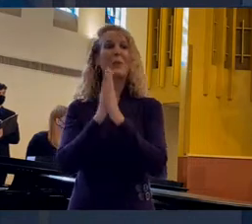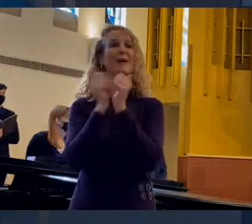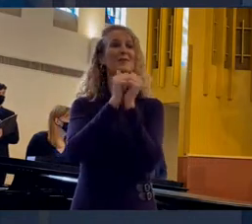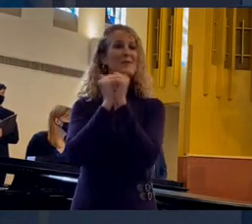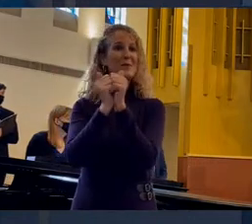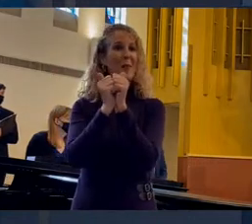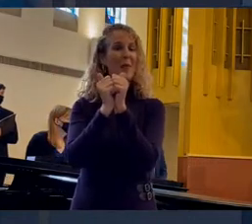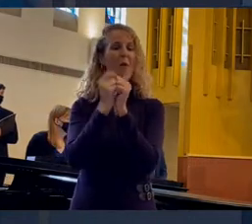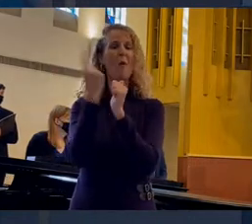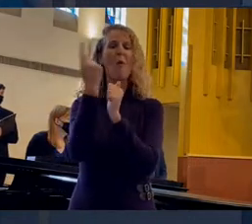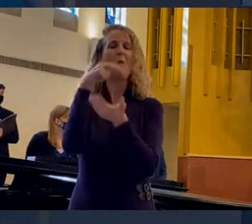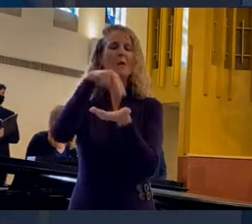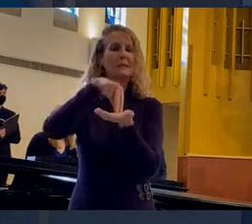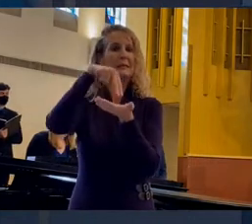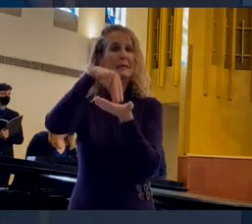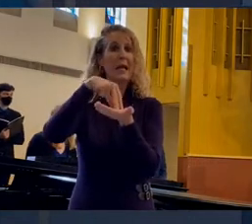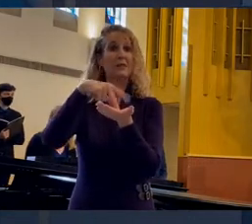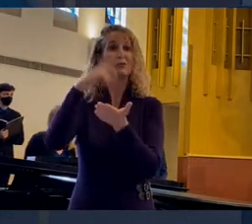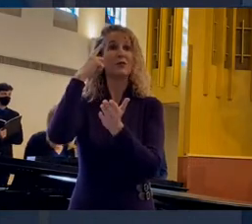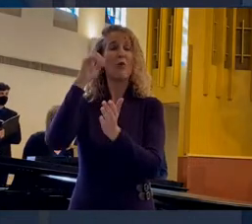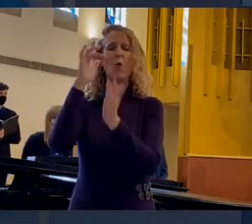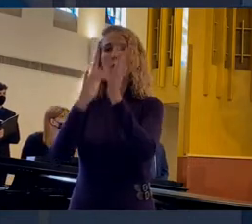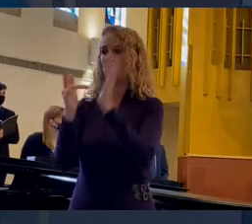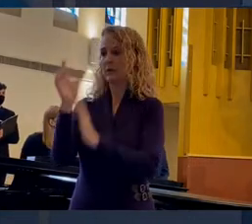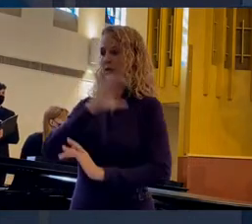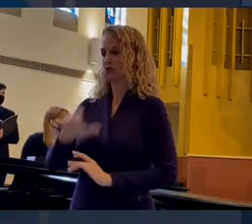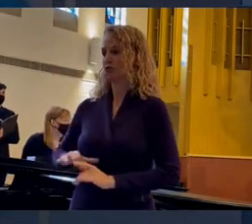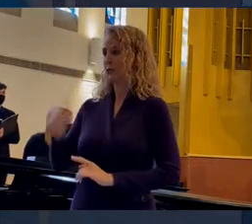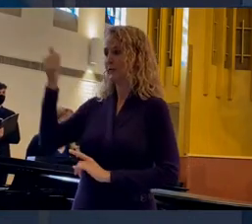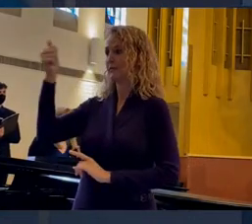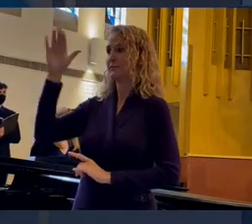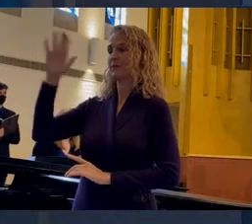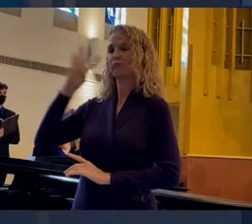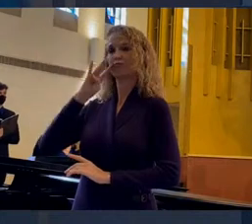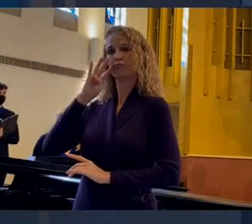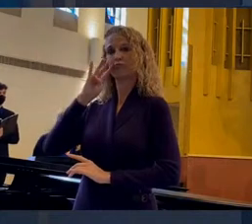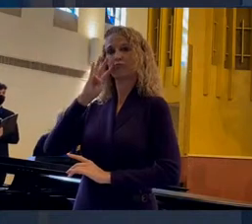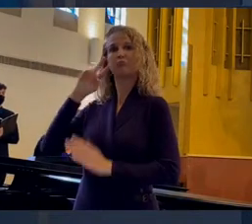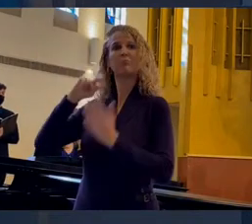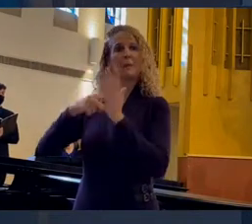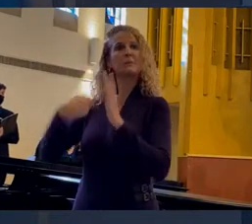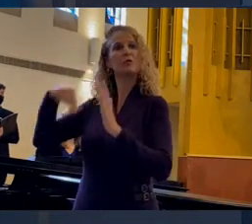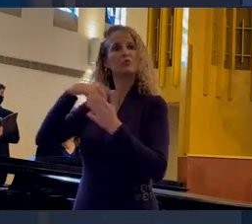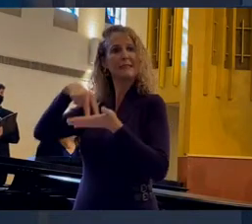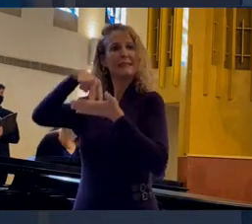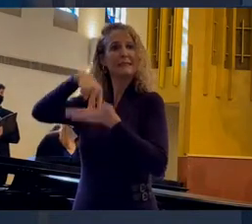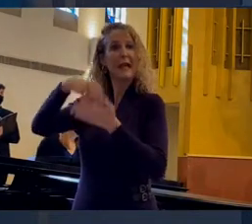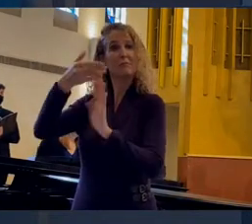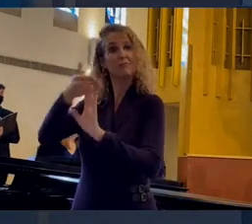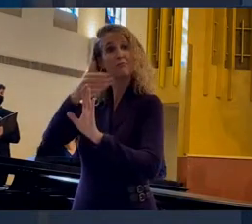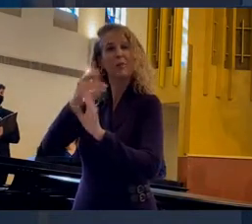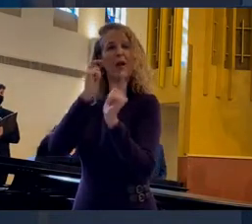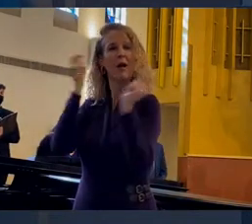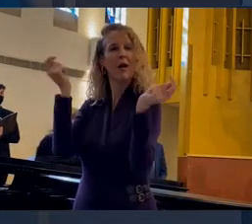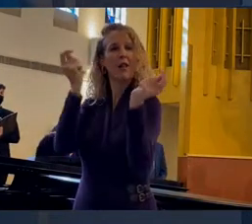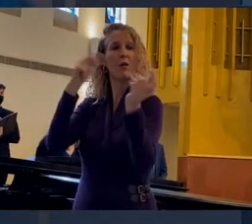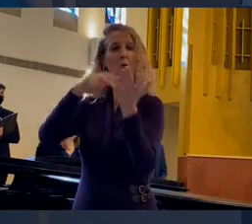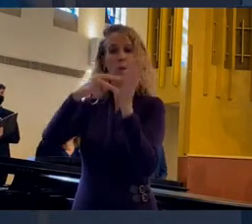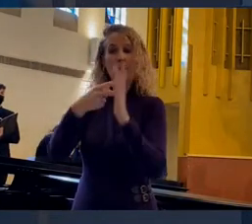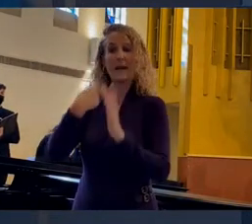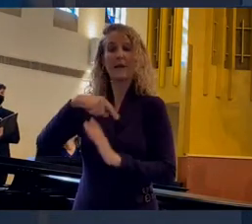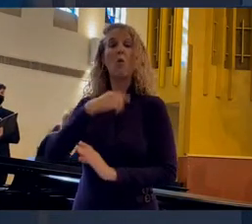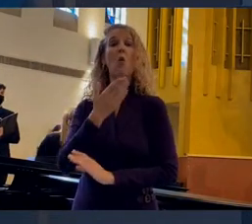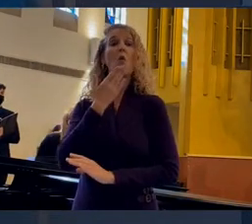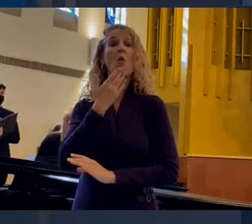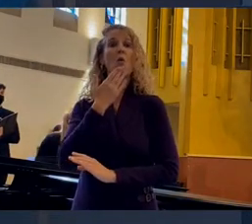together, we always stand for the precious words of Jesus Christ. And those words are preceded by an alleluia that lets us know the